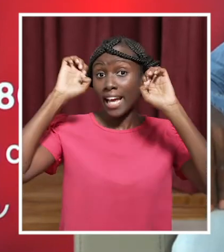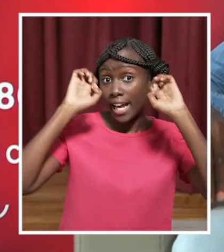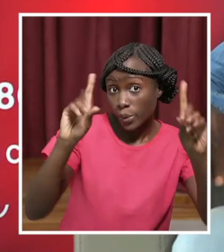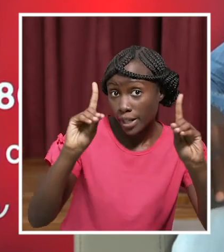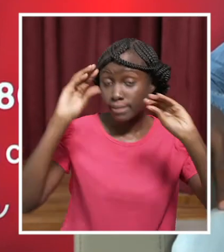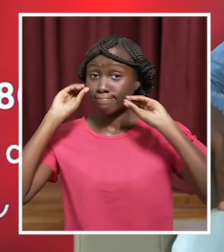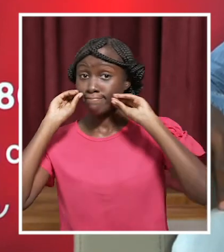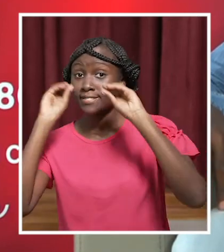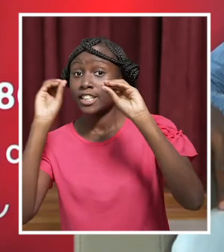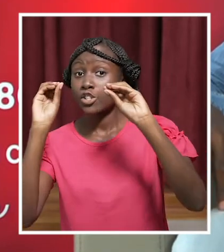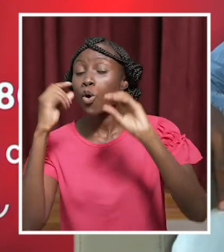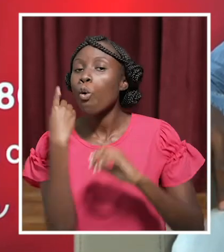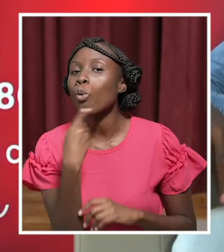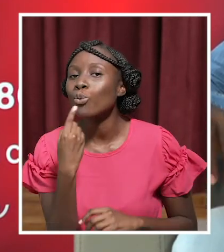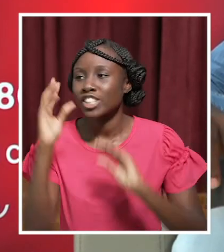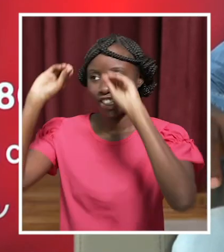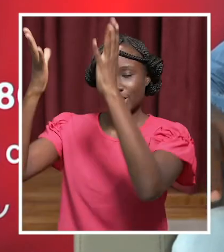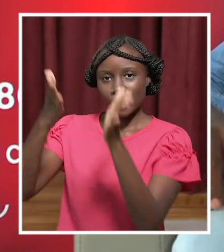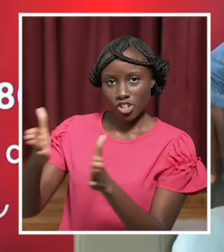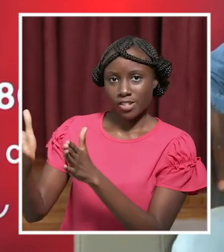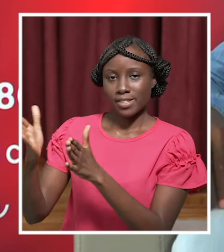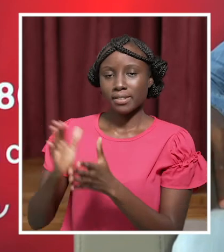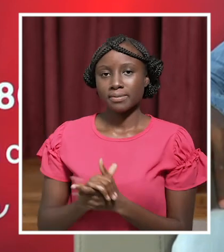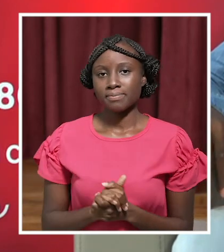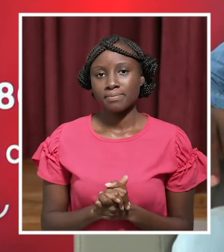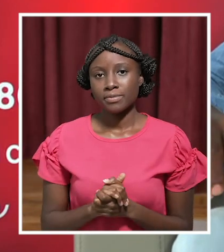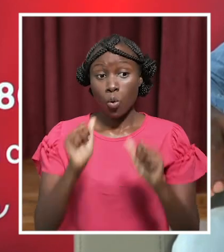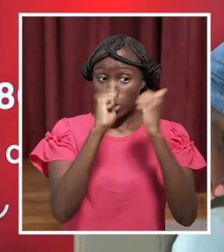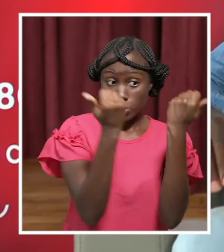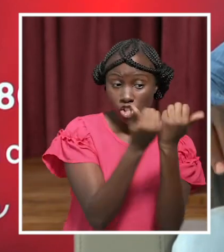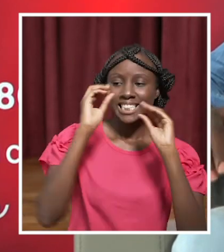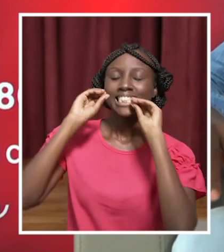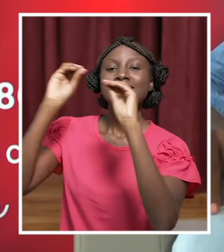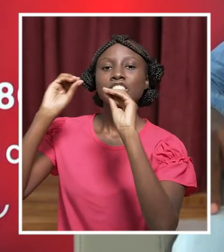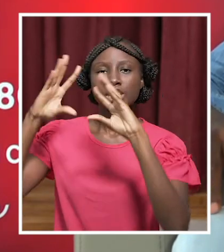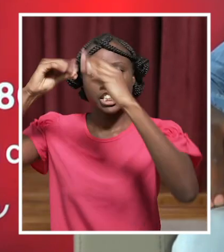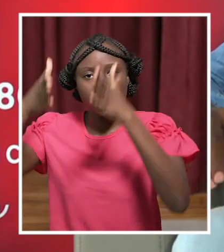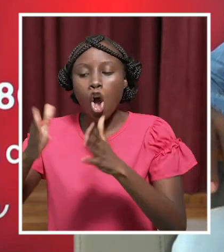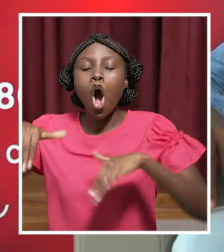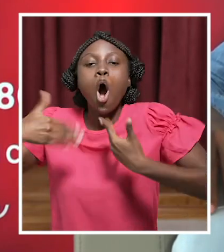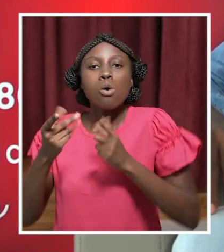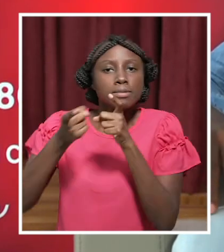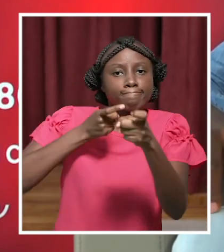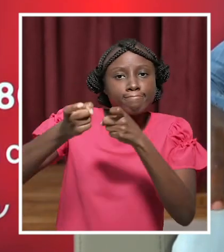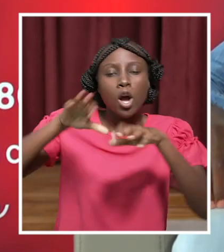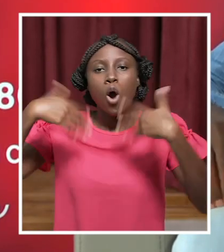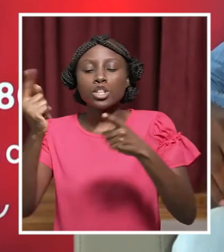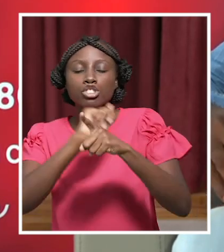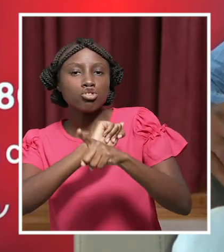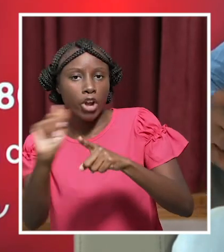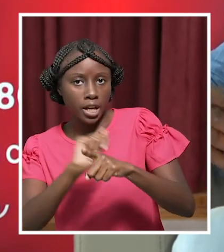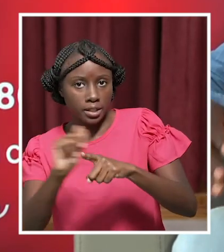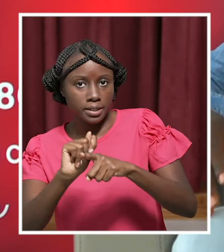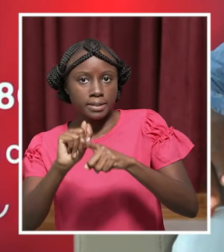teach teachers. So they teach teachers in how to manage, train,